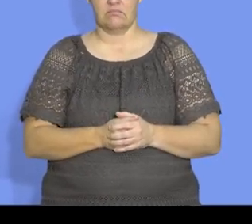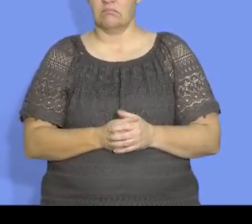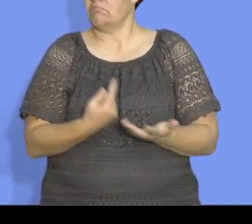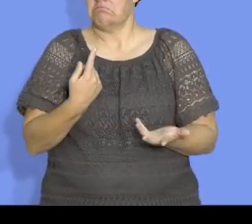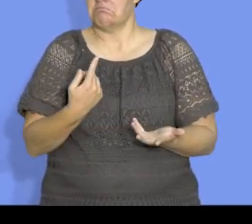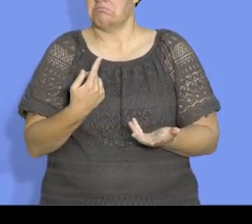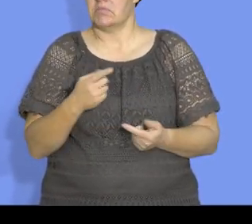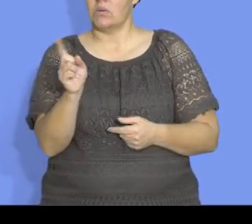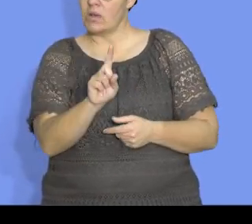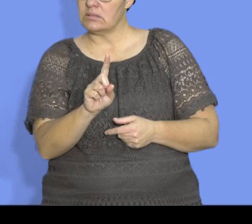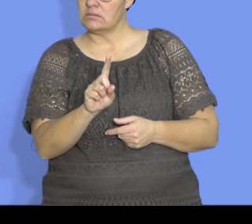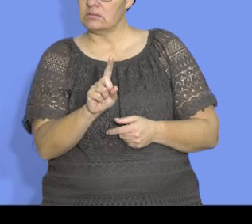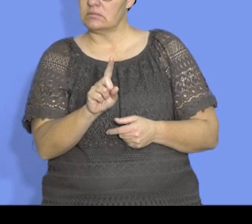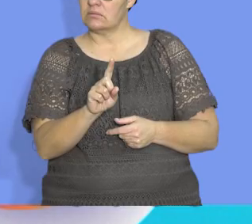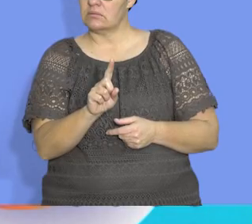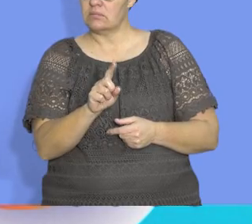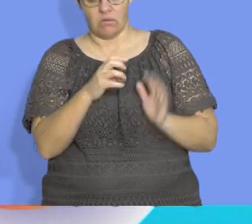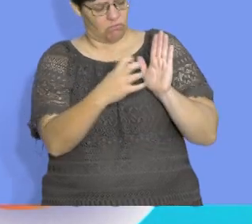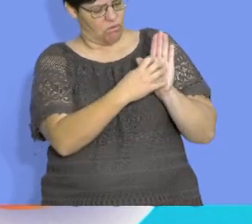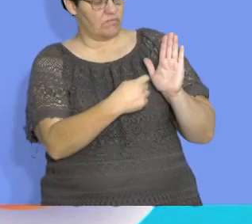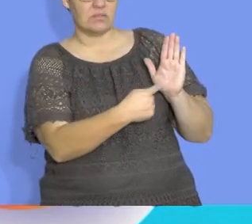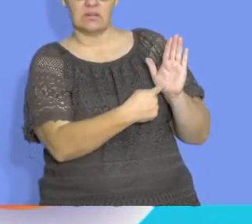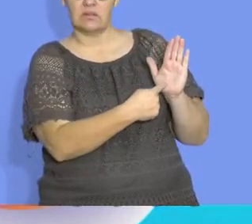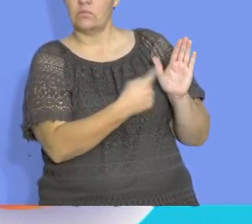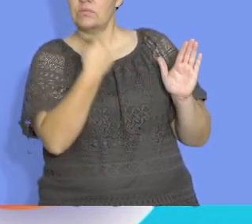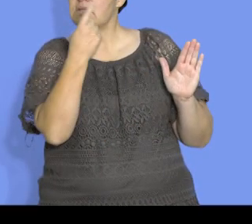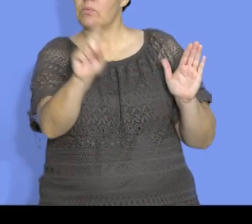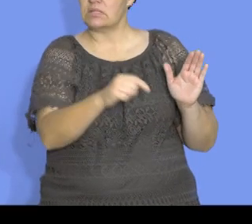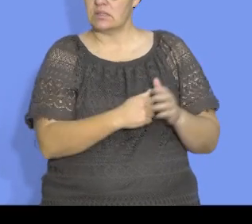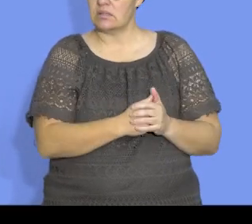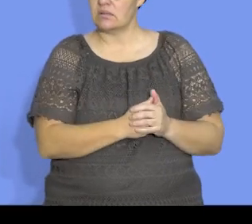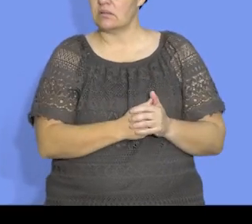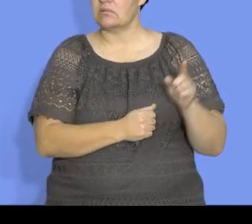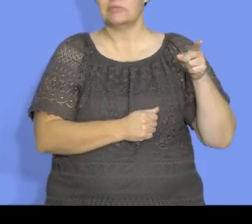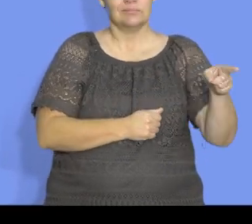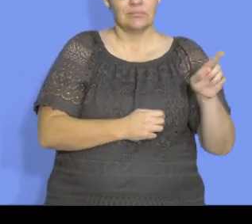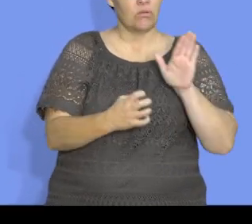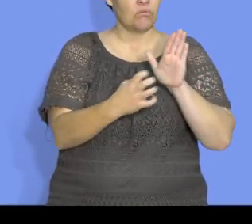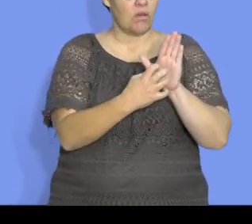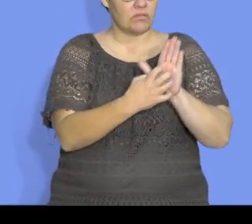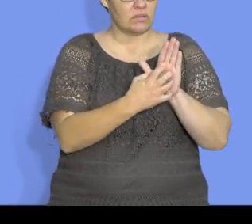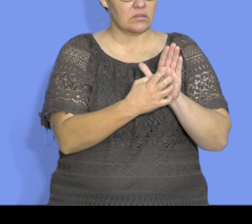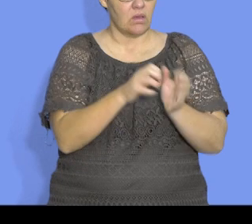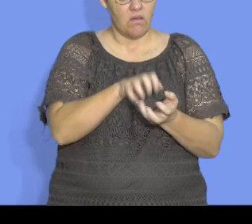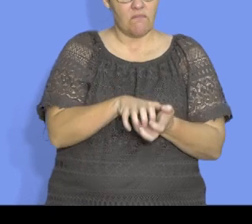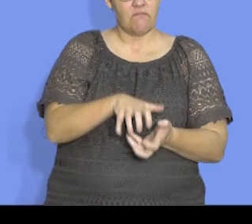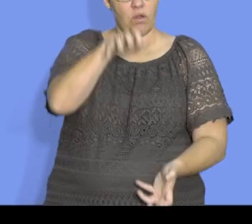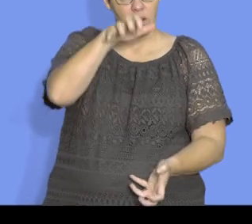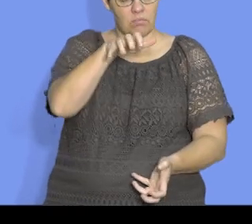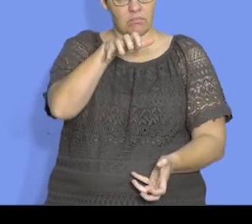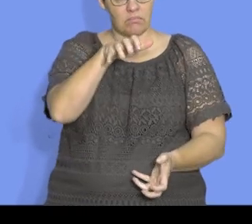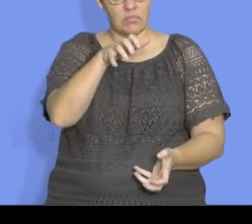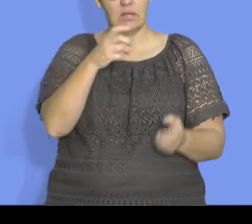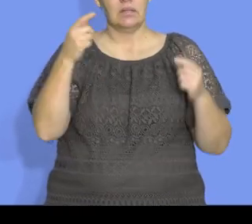say based on the graph? Well, I think we can say, based on this graph, that volume is